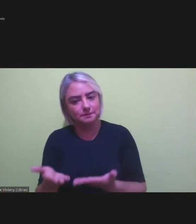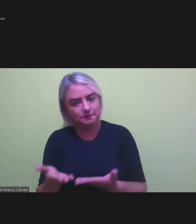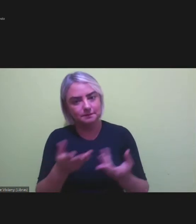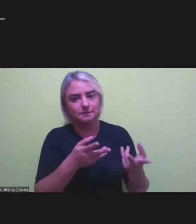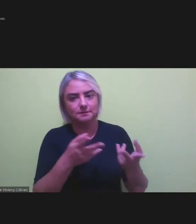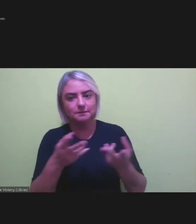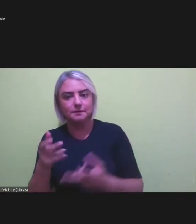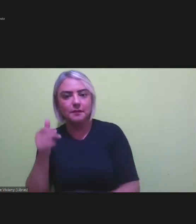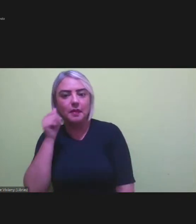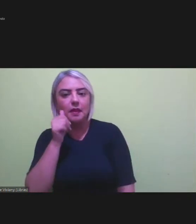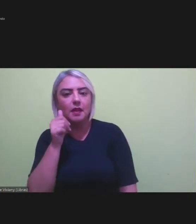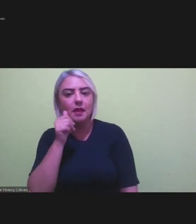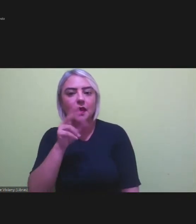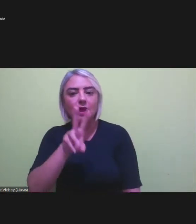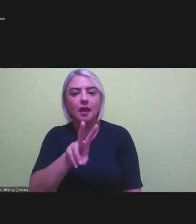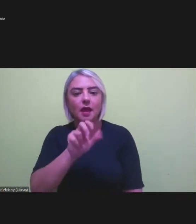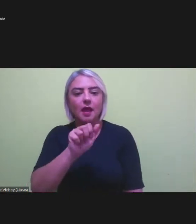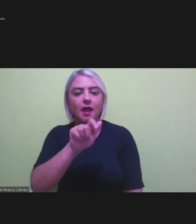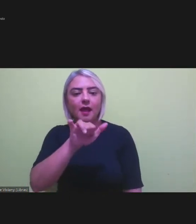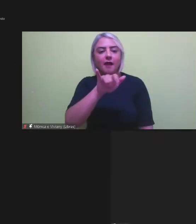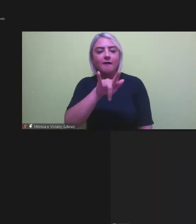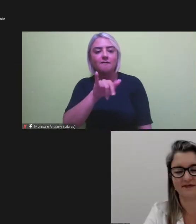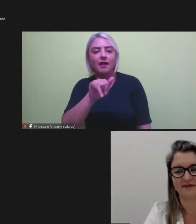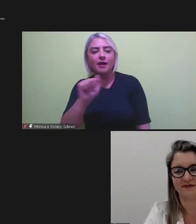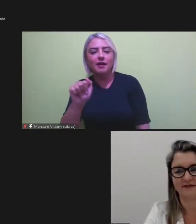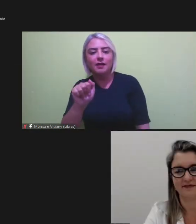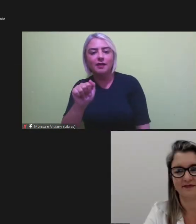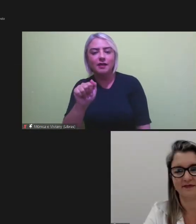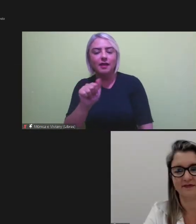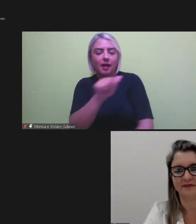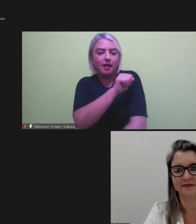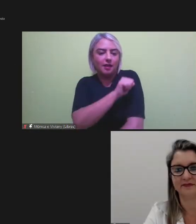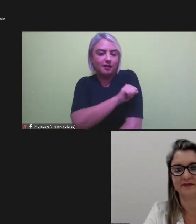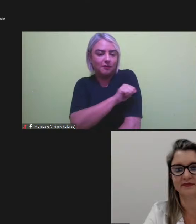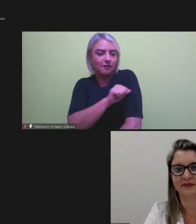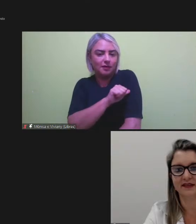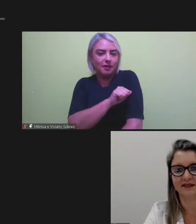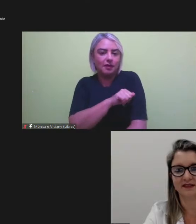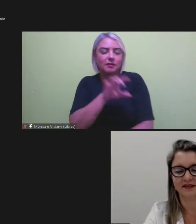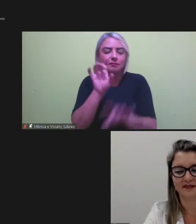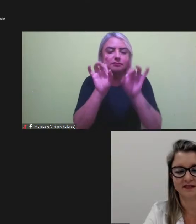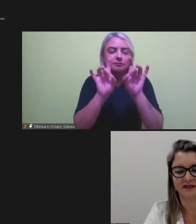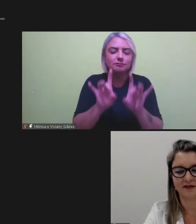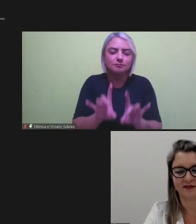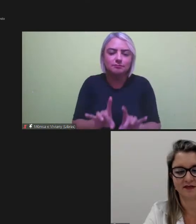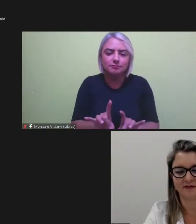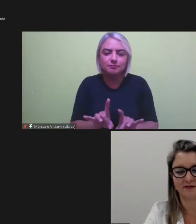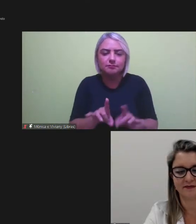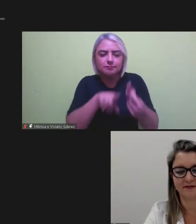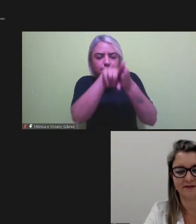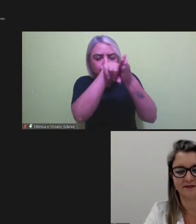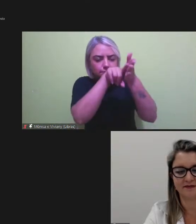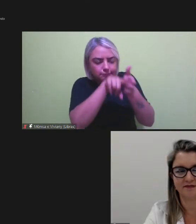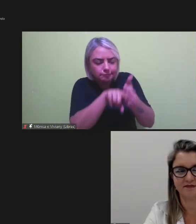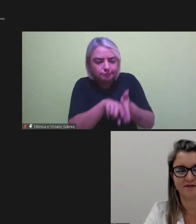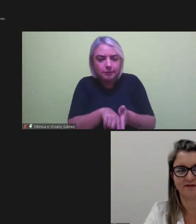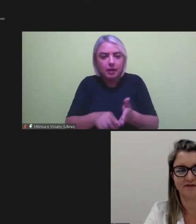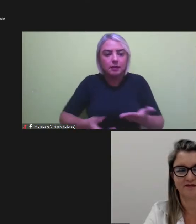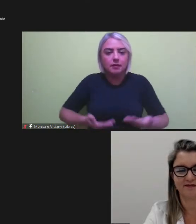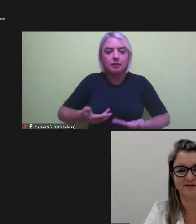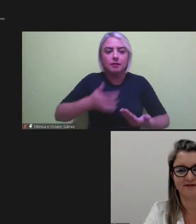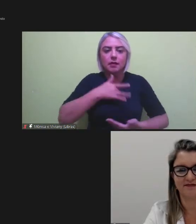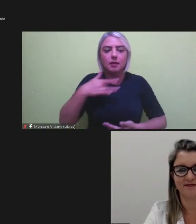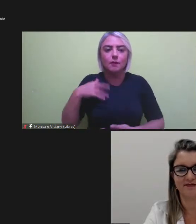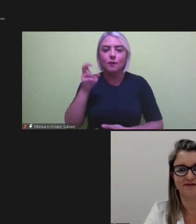nutritional attention. For that, we invite Ms. Varelia Gonçalves de Araújo, a nurse specialist in